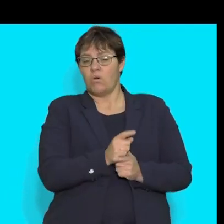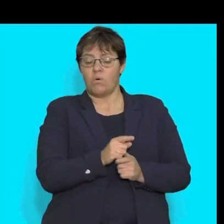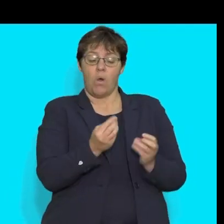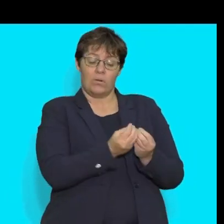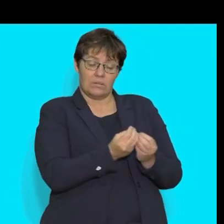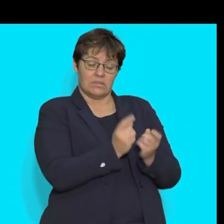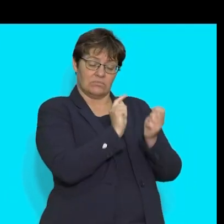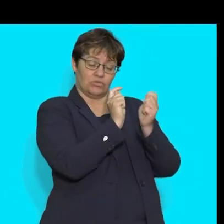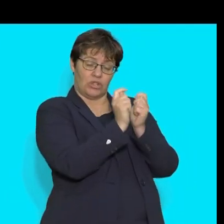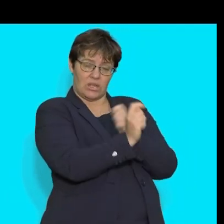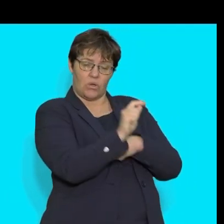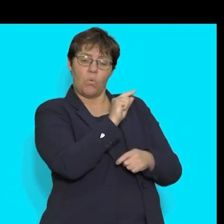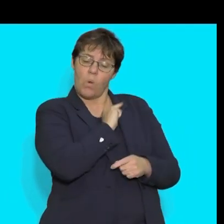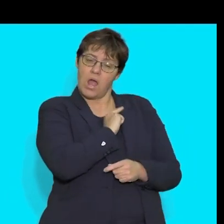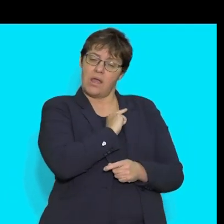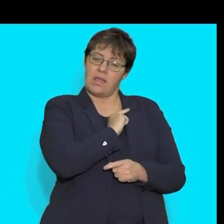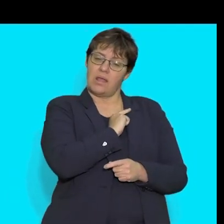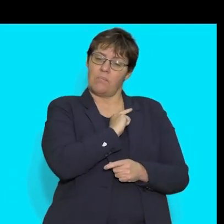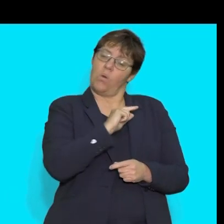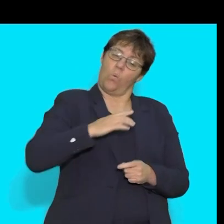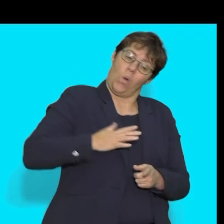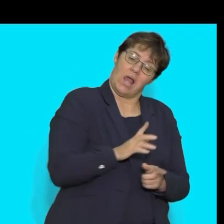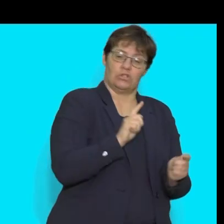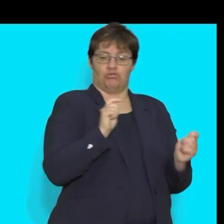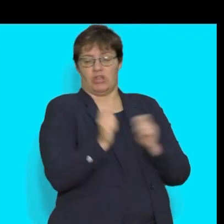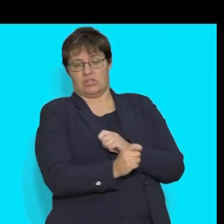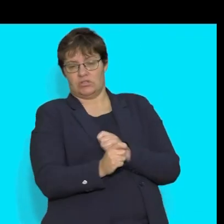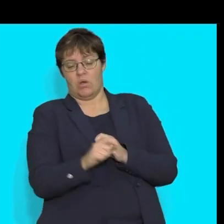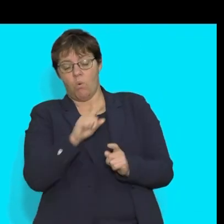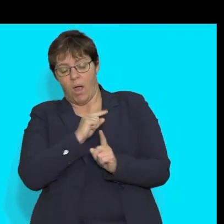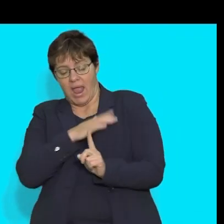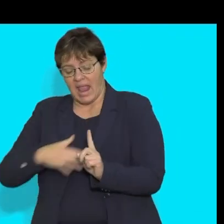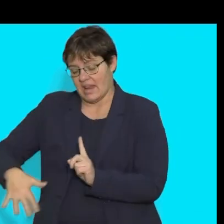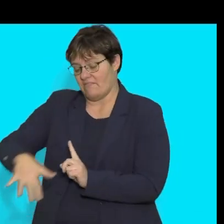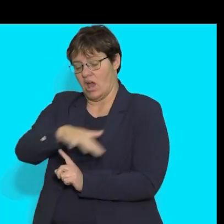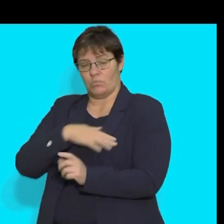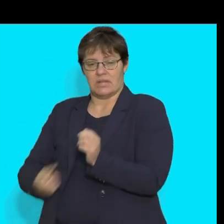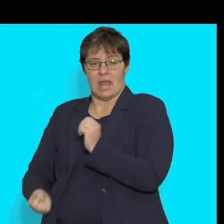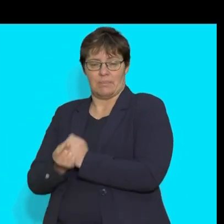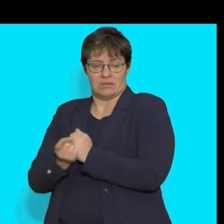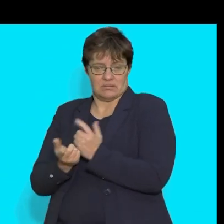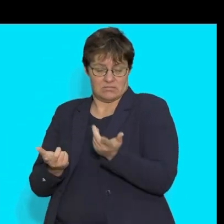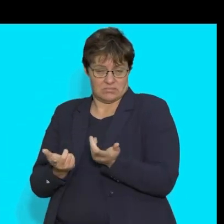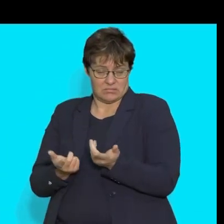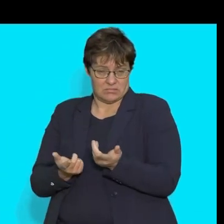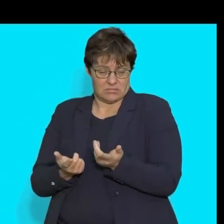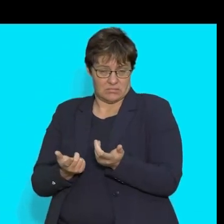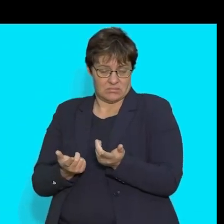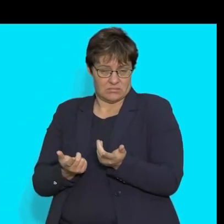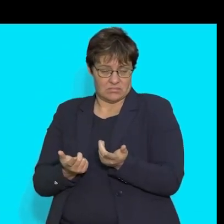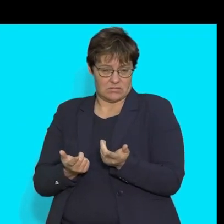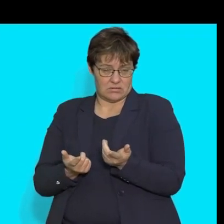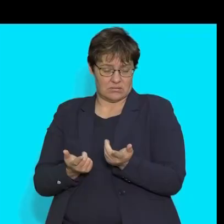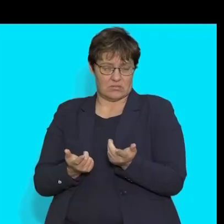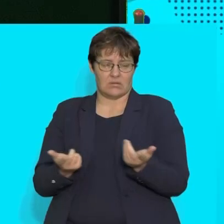evolve because they were determined to change by changes that take place randomly due to mutations. Essentially,